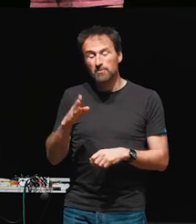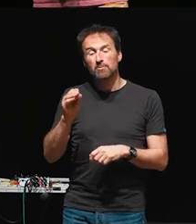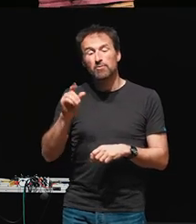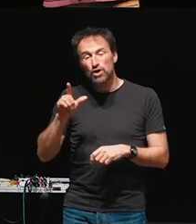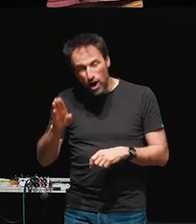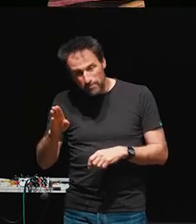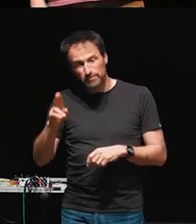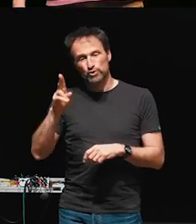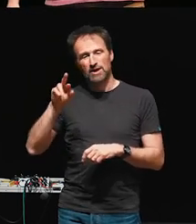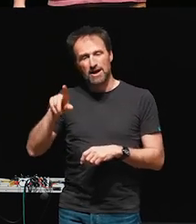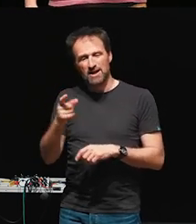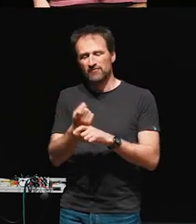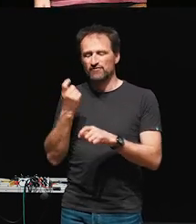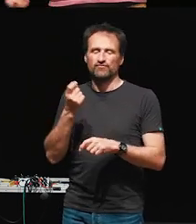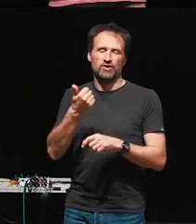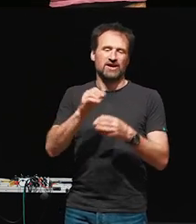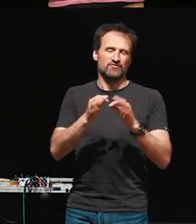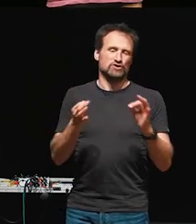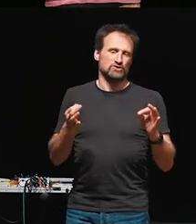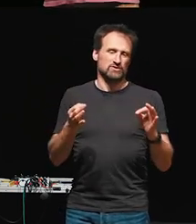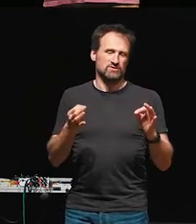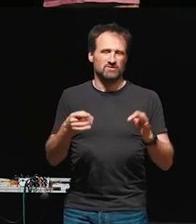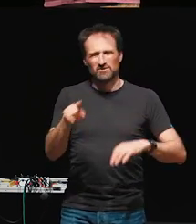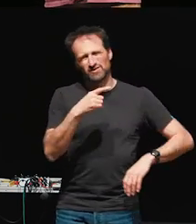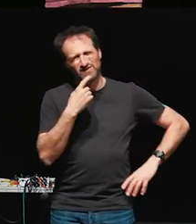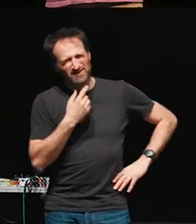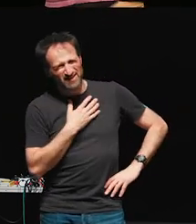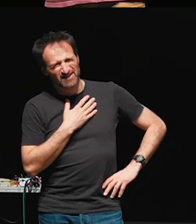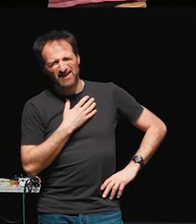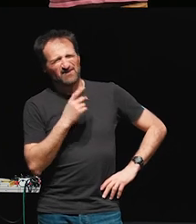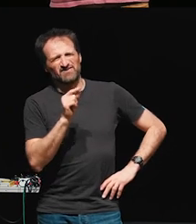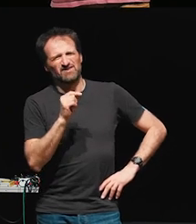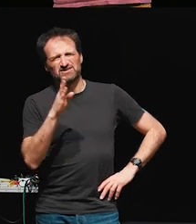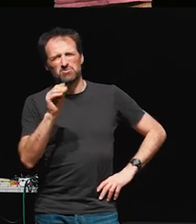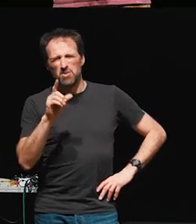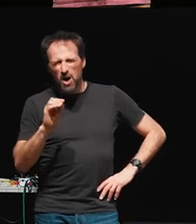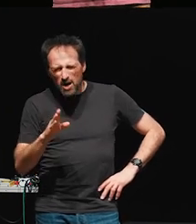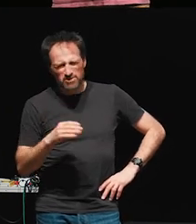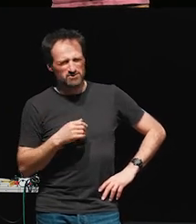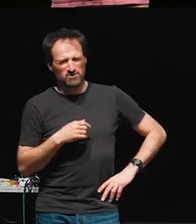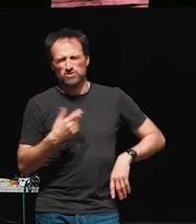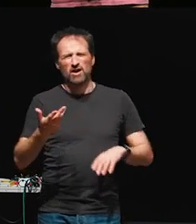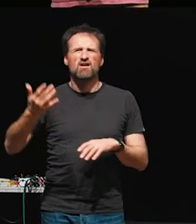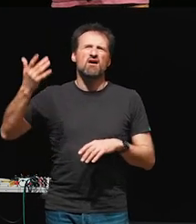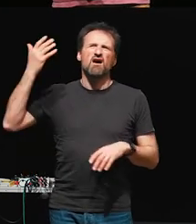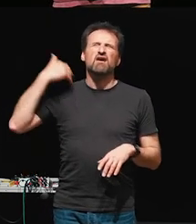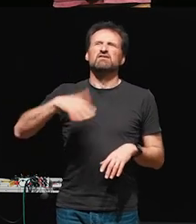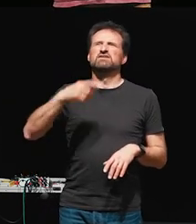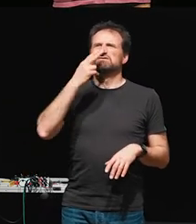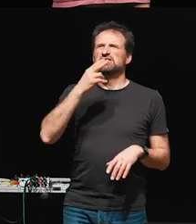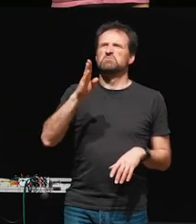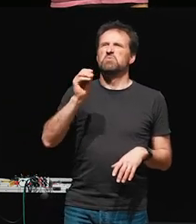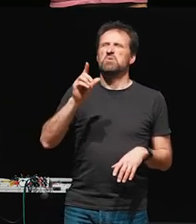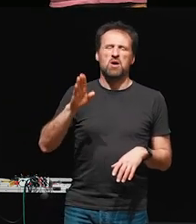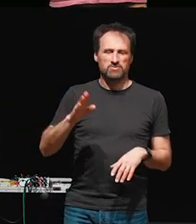function. Now, if you're like me, you're like, what the heck is a blob? Or it's been a long time since I've seen one of those. A blob